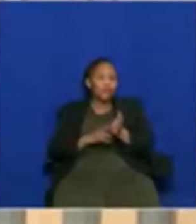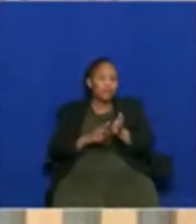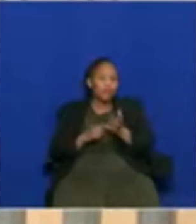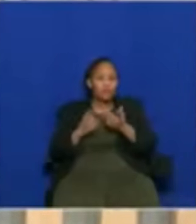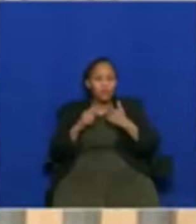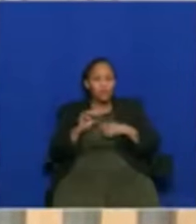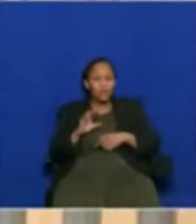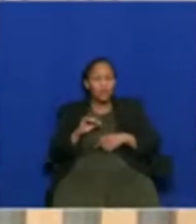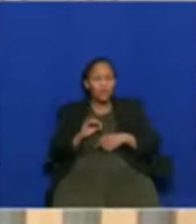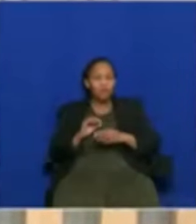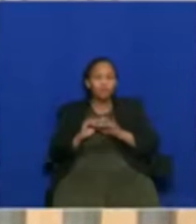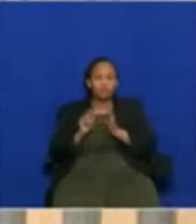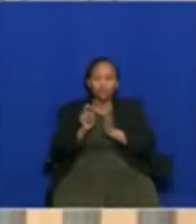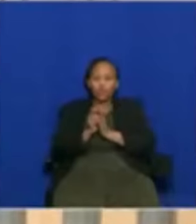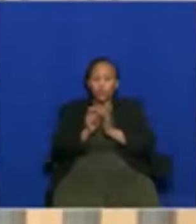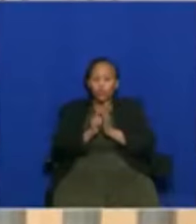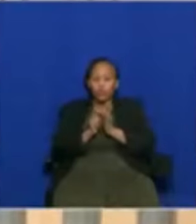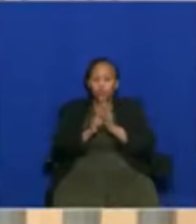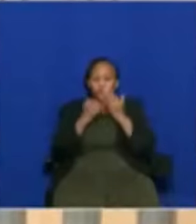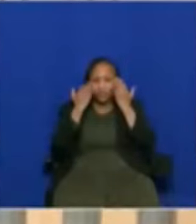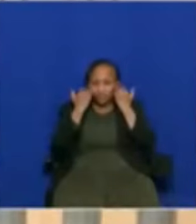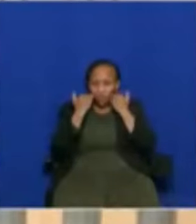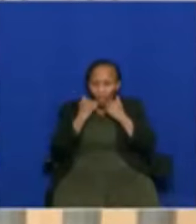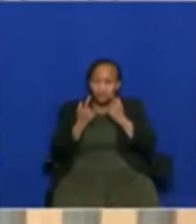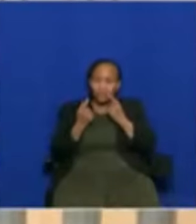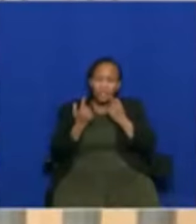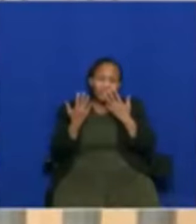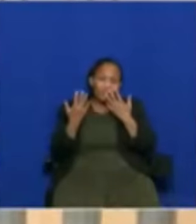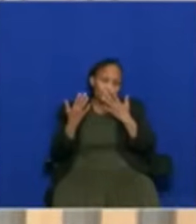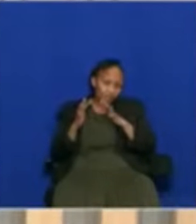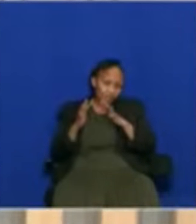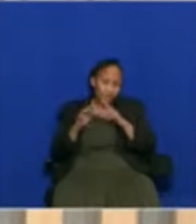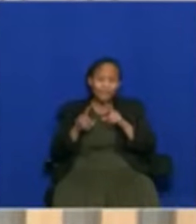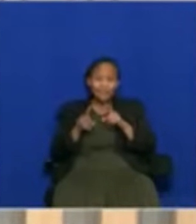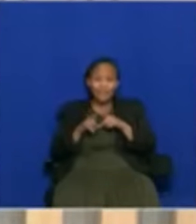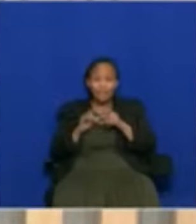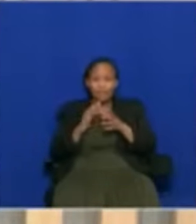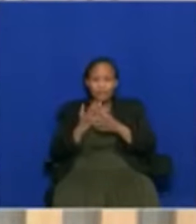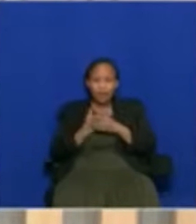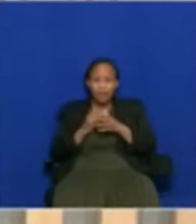of the conditions, and for that same file, please go to page 2949.